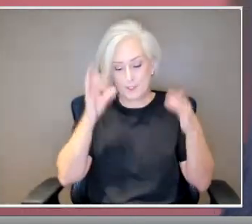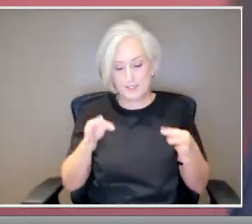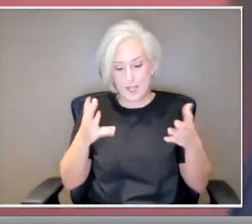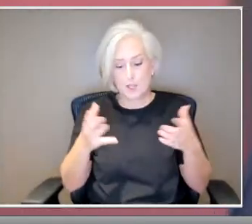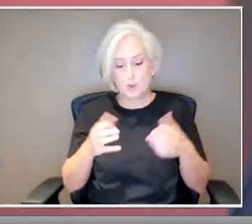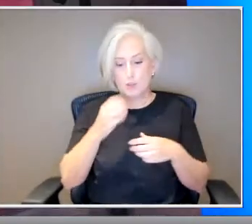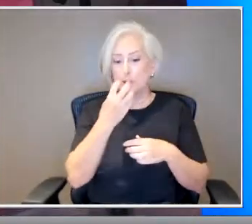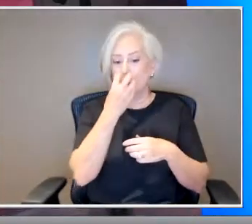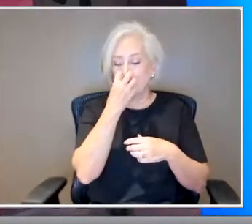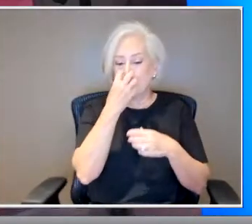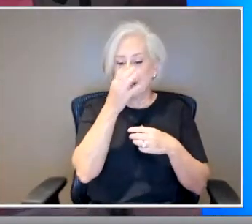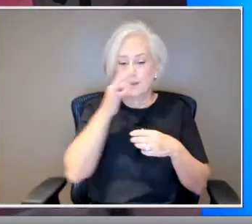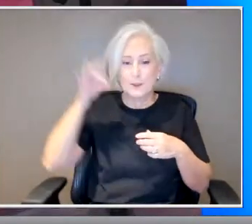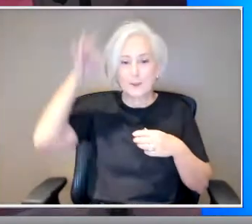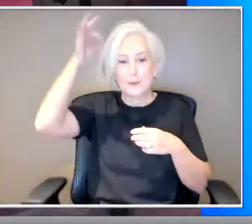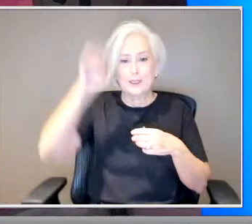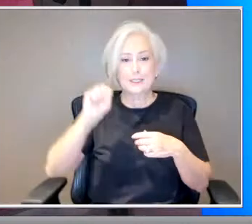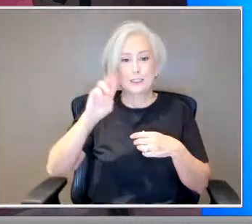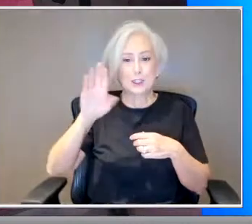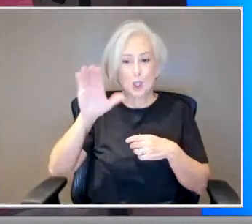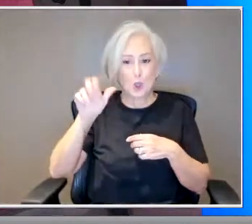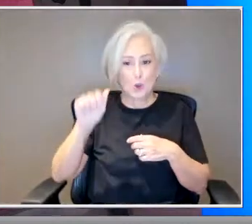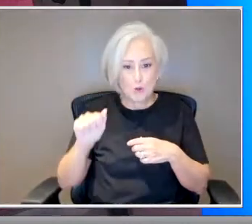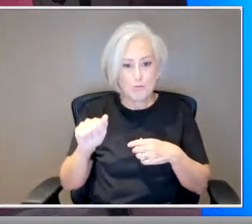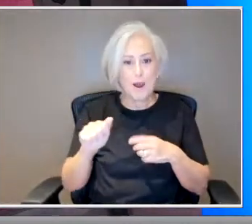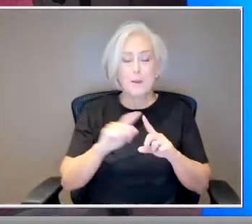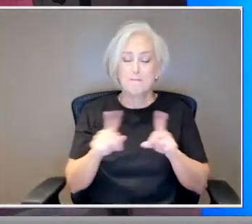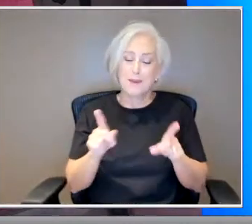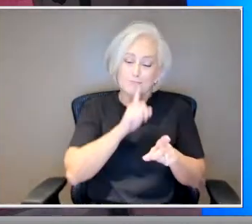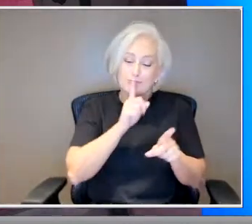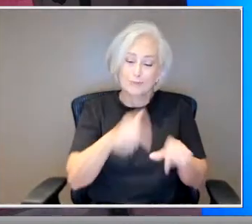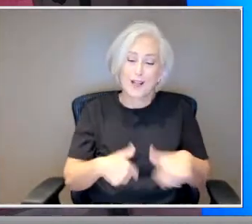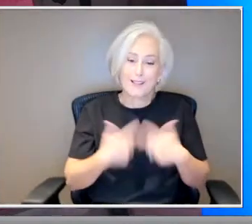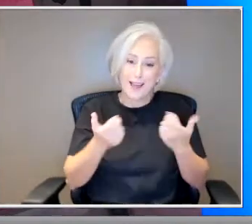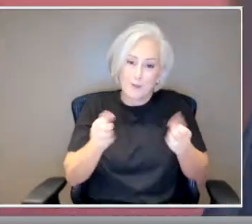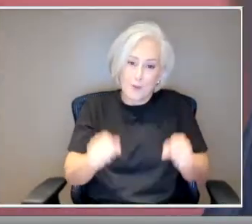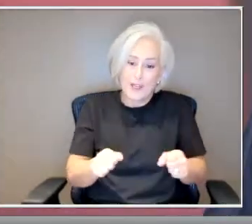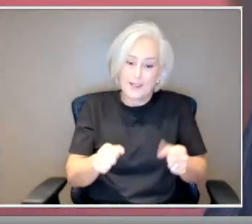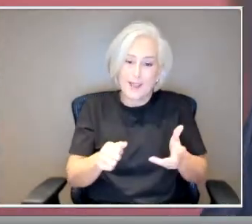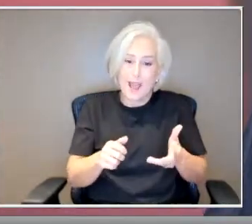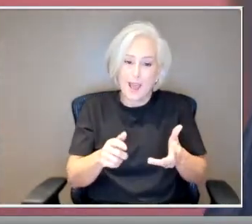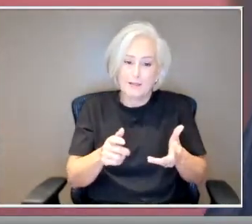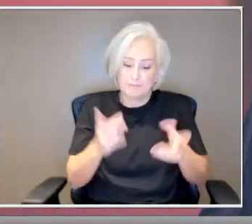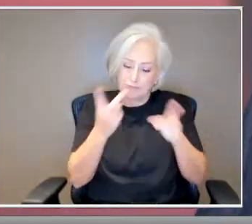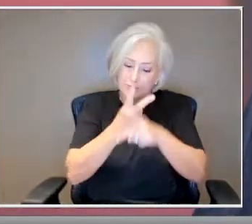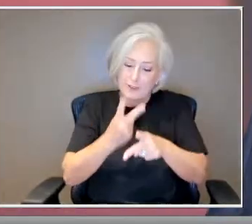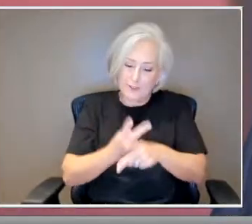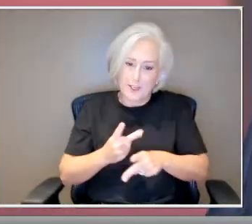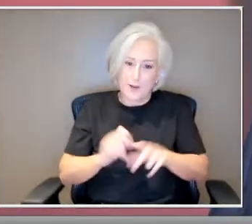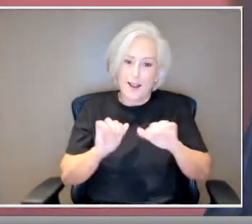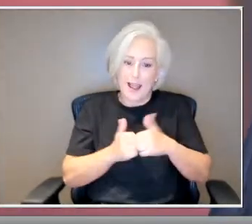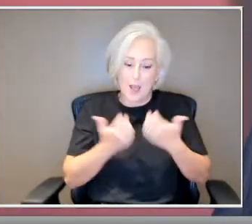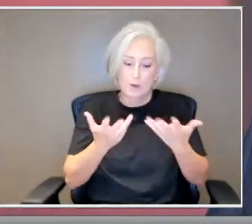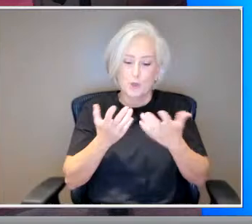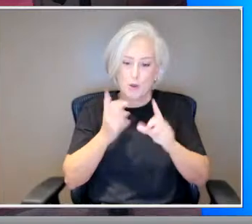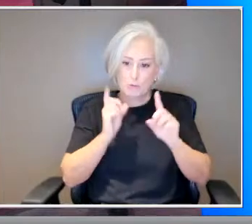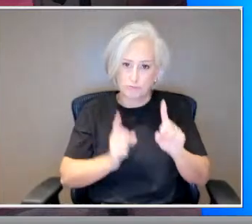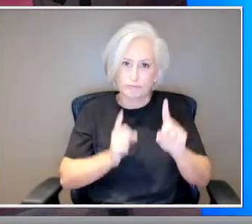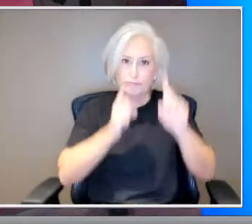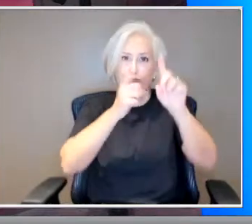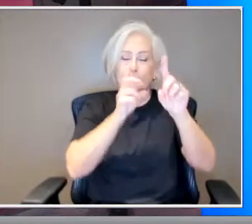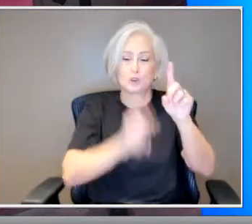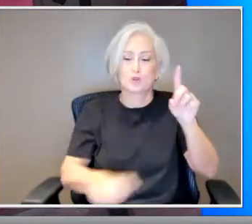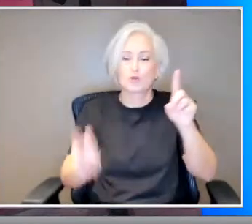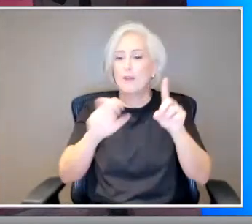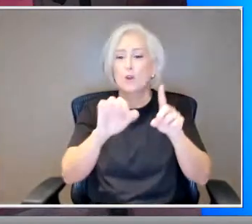mountains, right. not the Bahamas. But realistically, you know, we can work with what people's goals whatever are. people want. Yeah. Jim